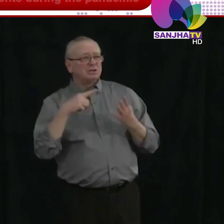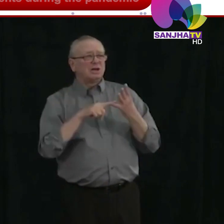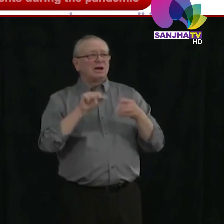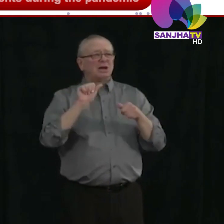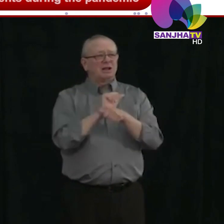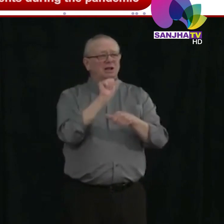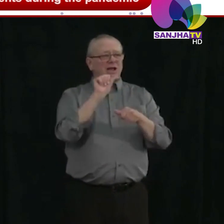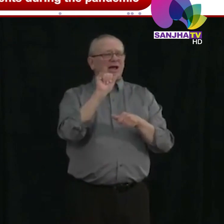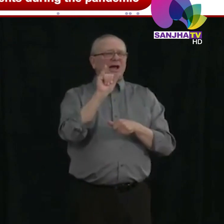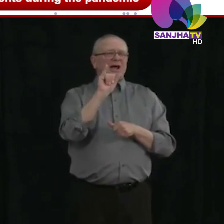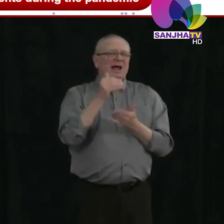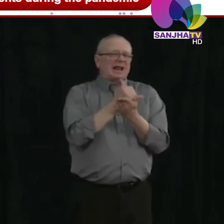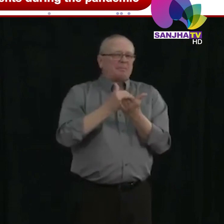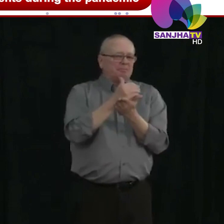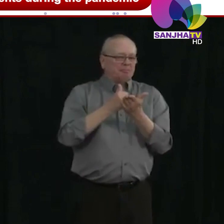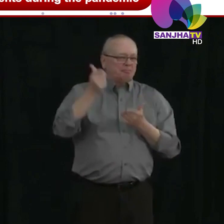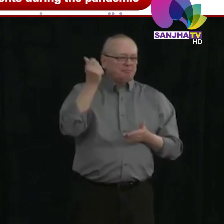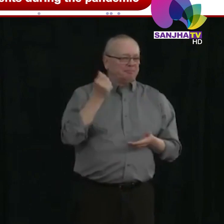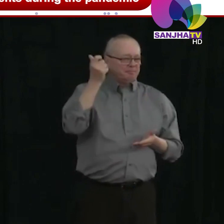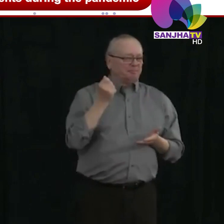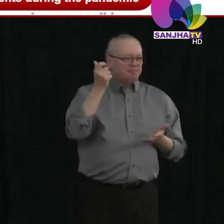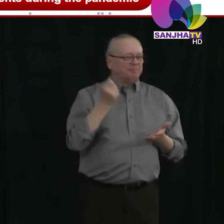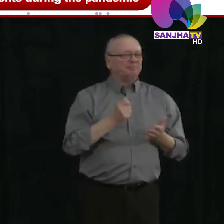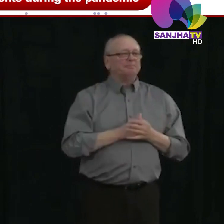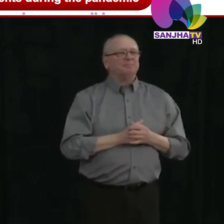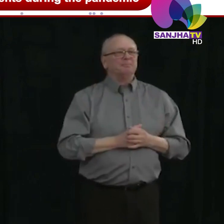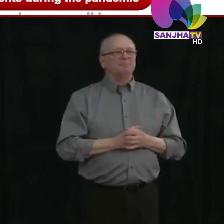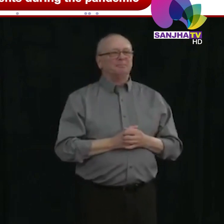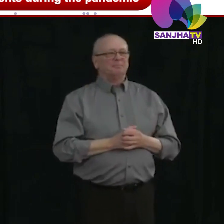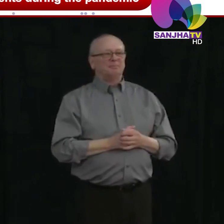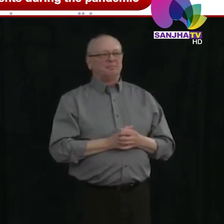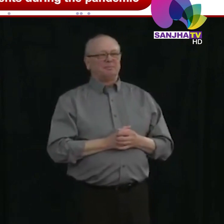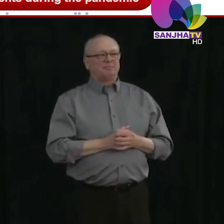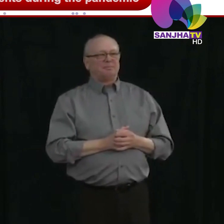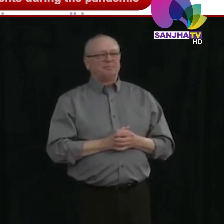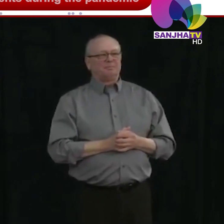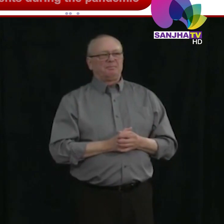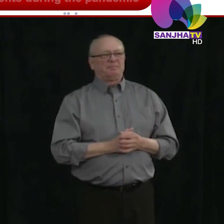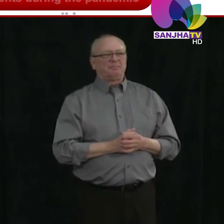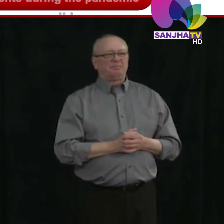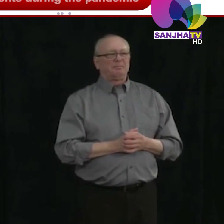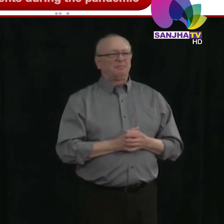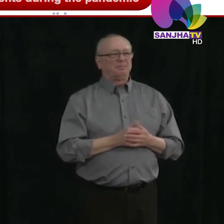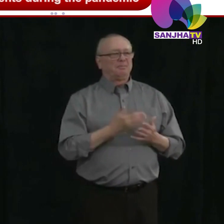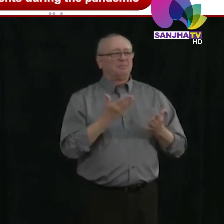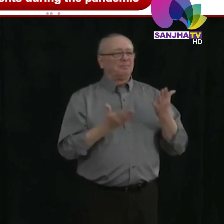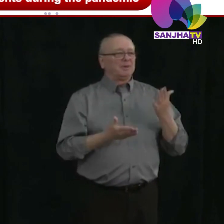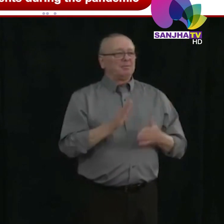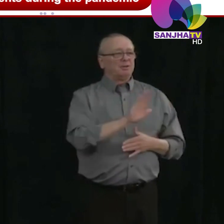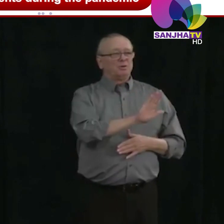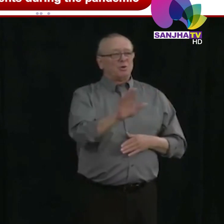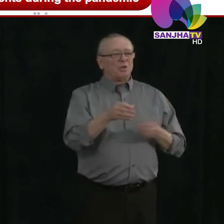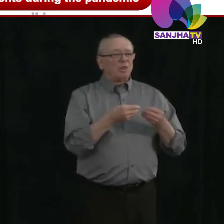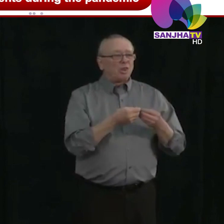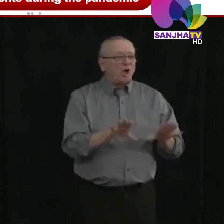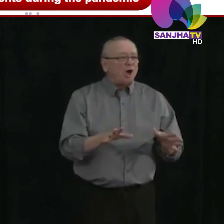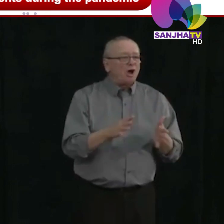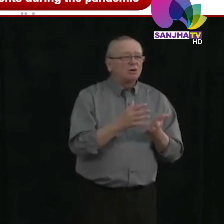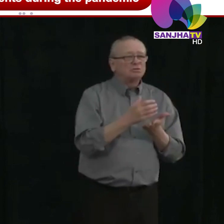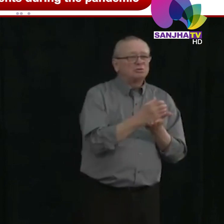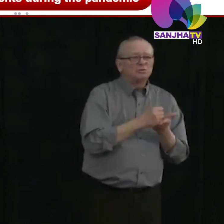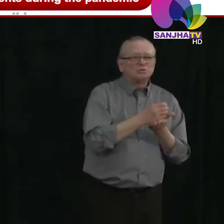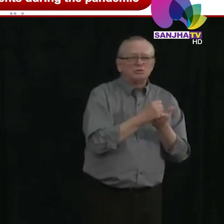social assistance or may have lost income, whether you are caring for a loved one with a disability and need more support